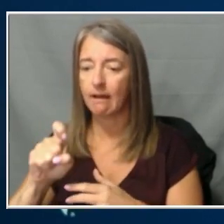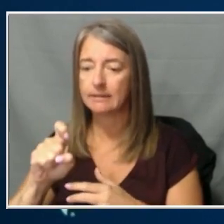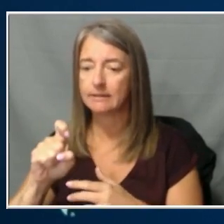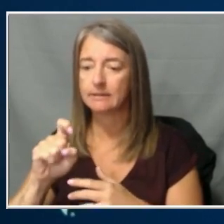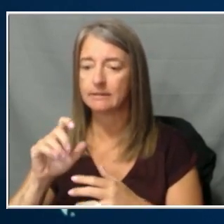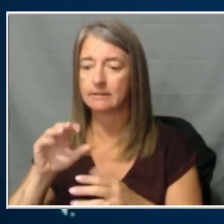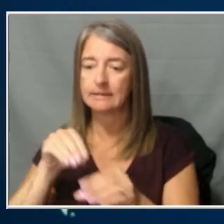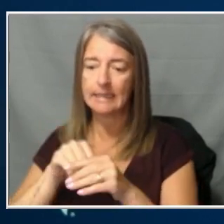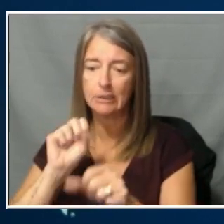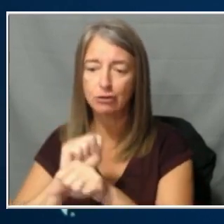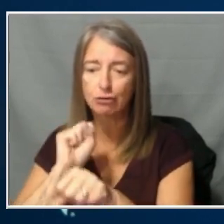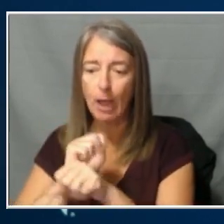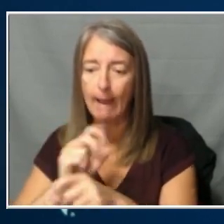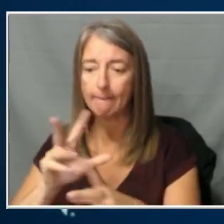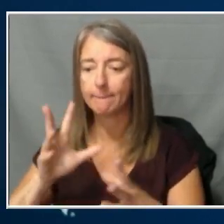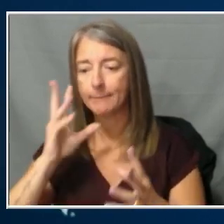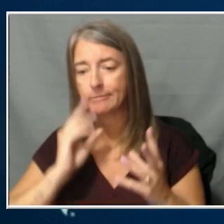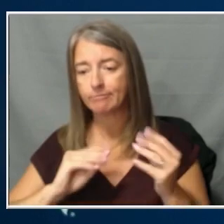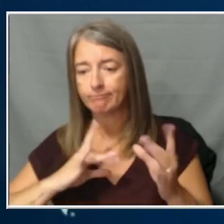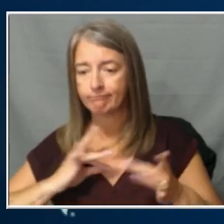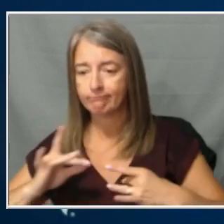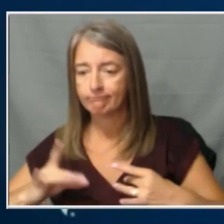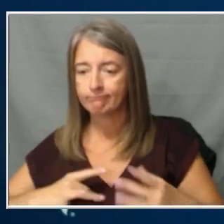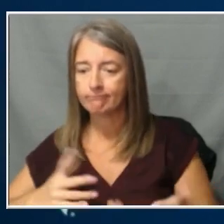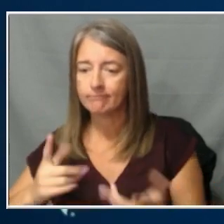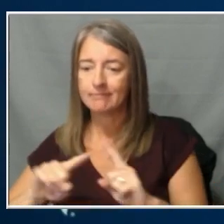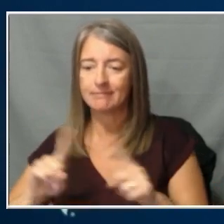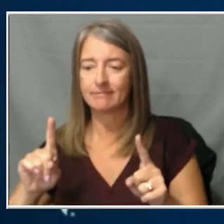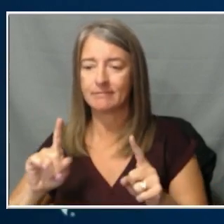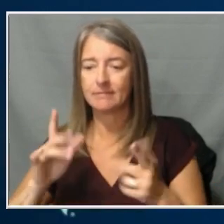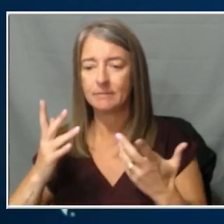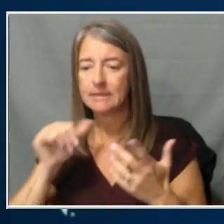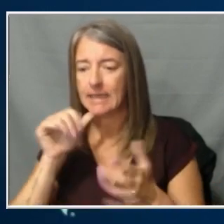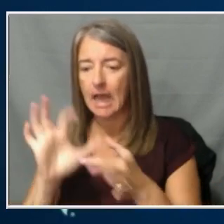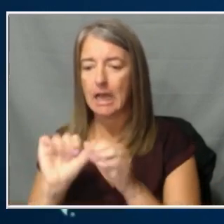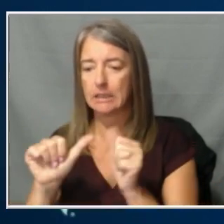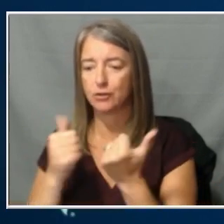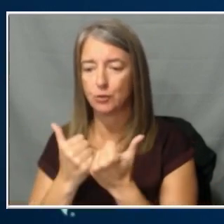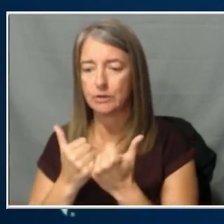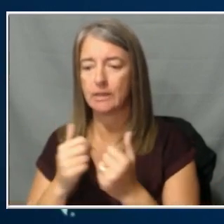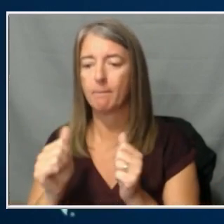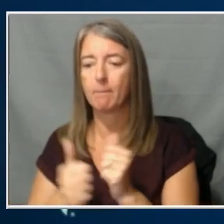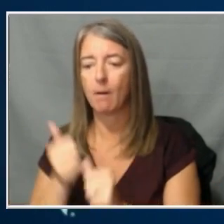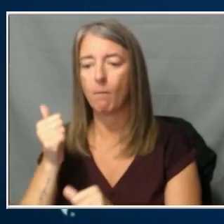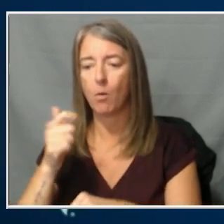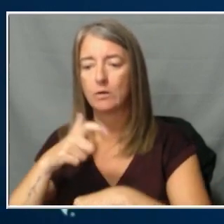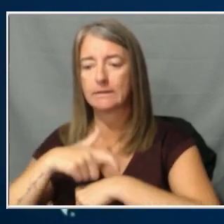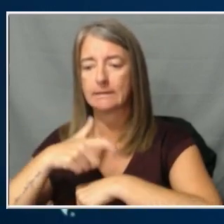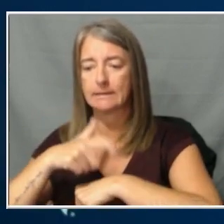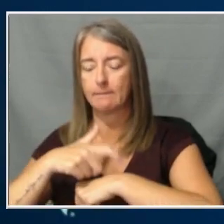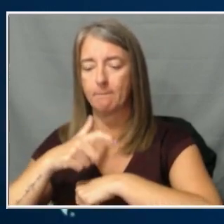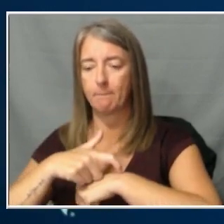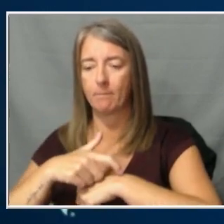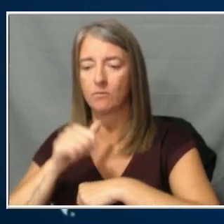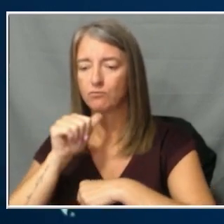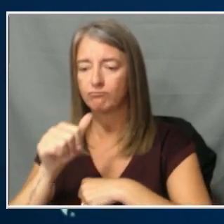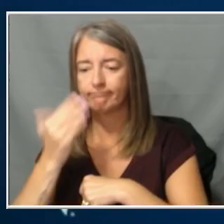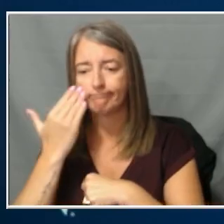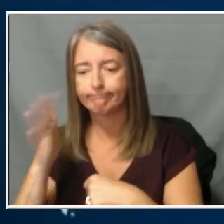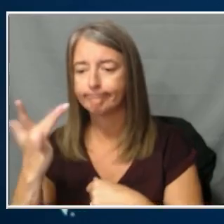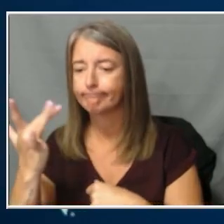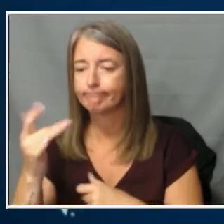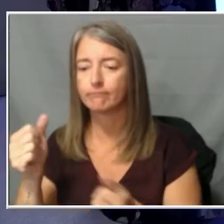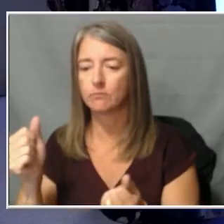job or something like that. So those are known associated, but in the majority of instances, we really don't know what